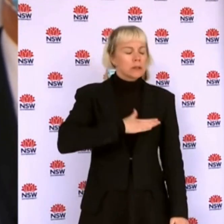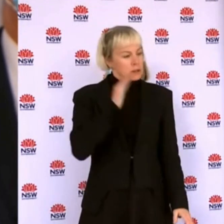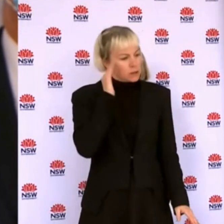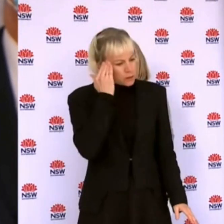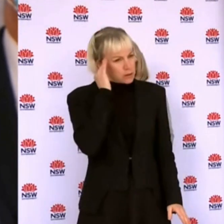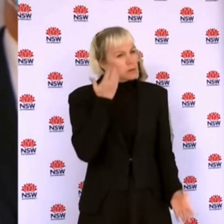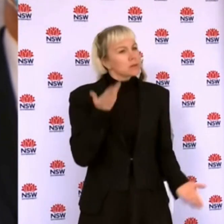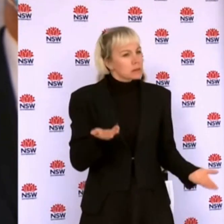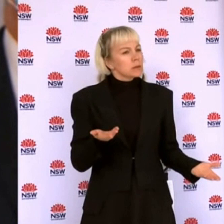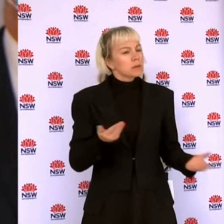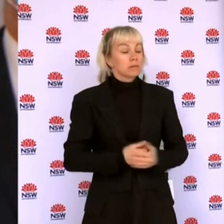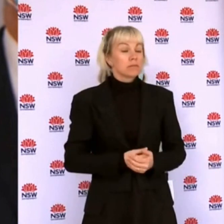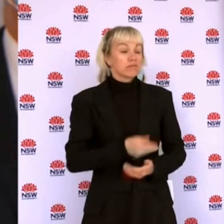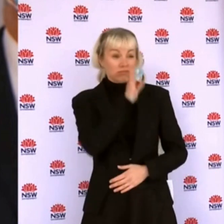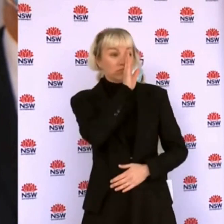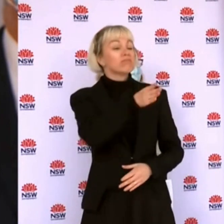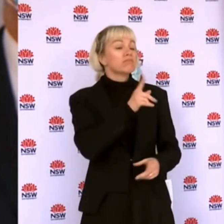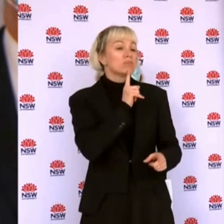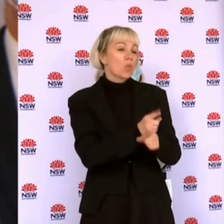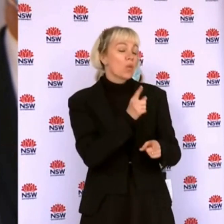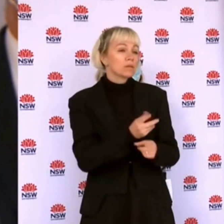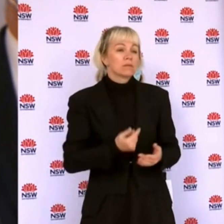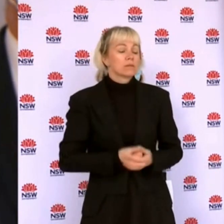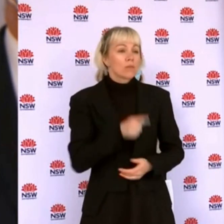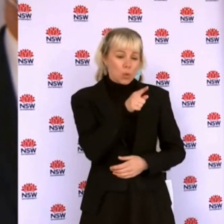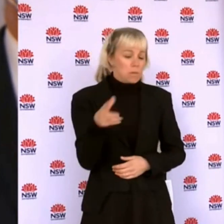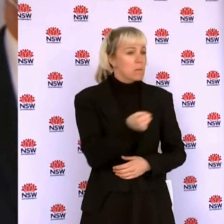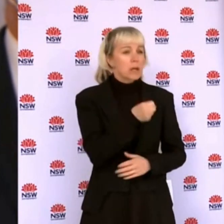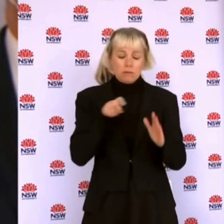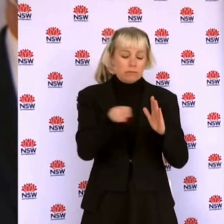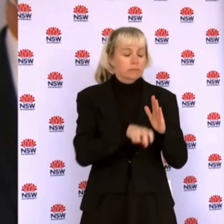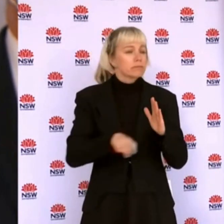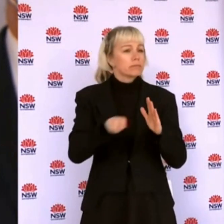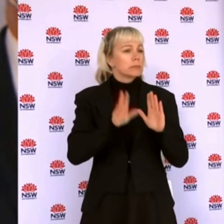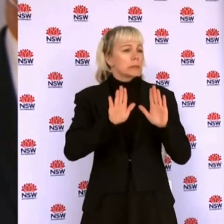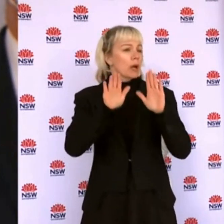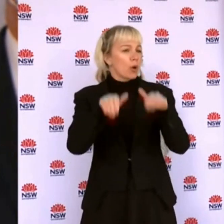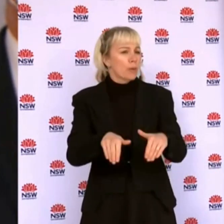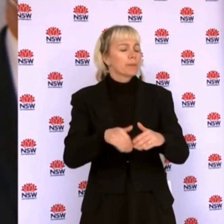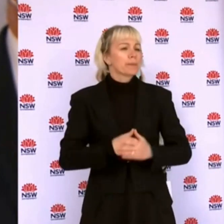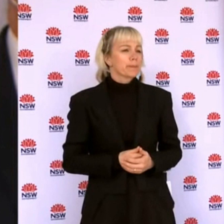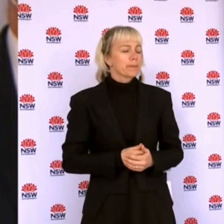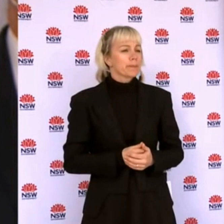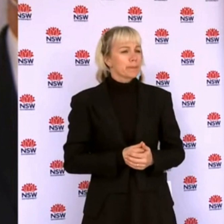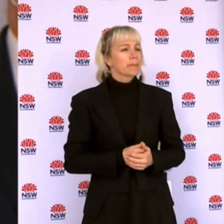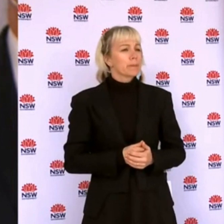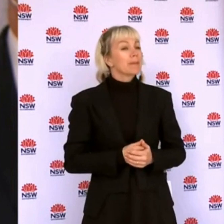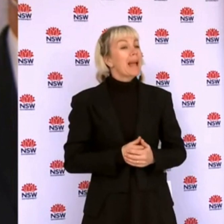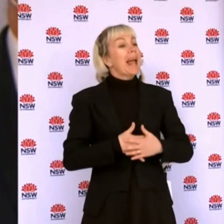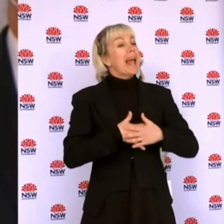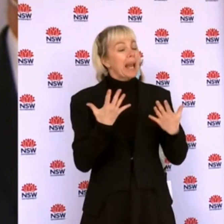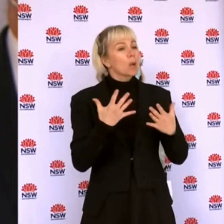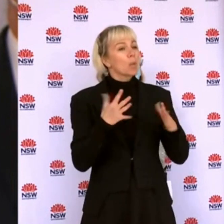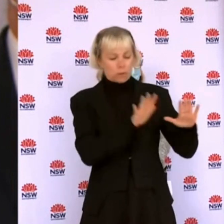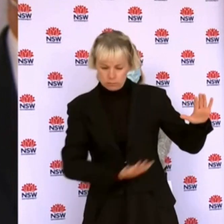And you'd expect me to be very direct and frank on what we need to focus on. And I ask everybody who's under the stay-at-home orders to